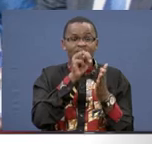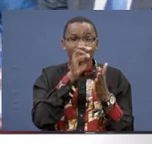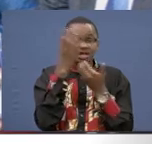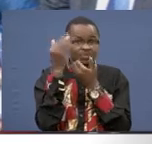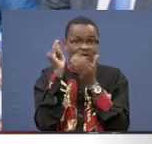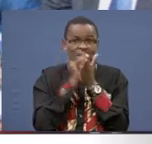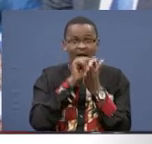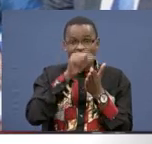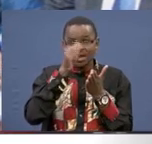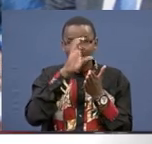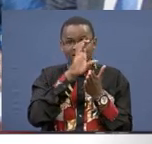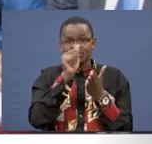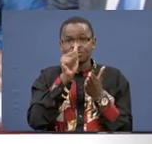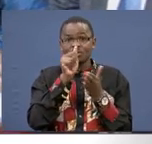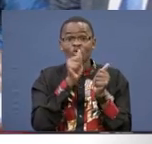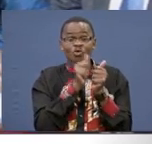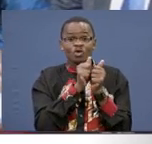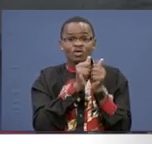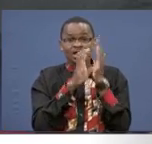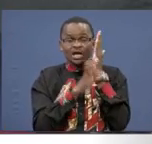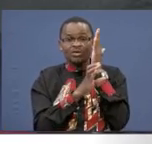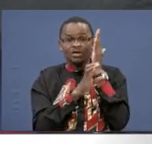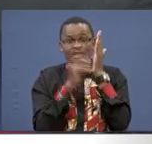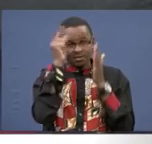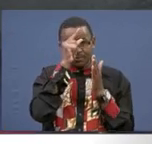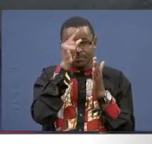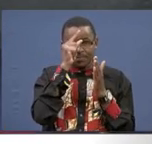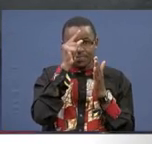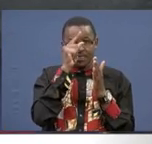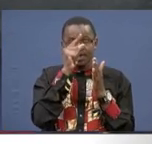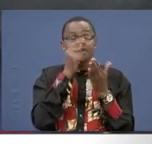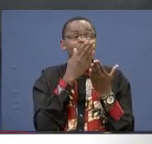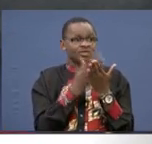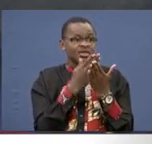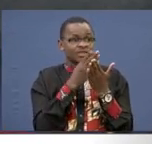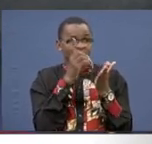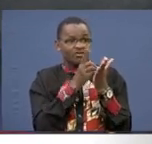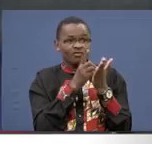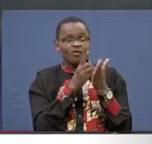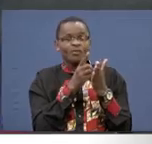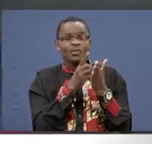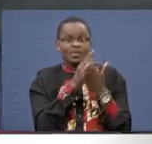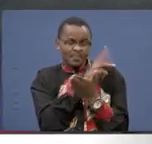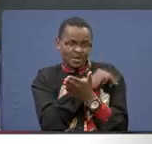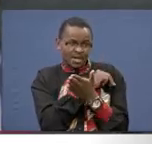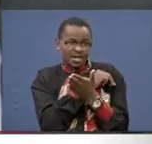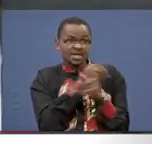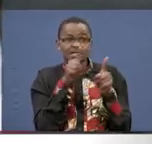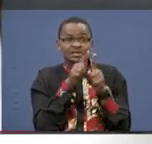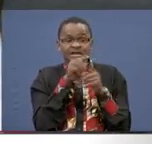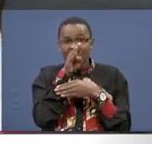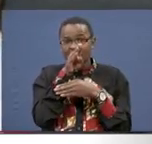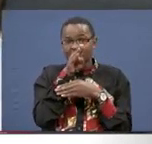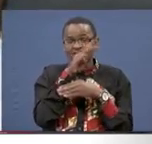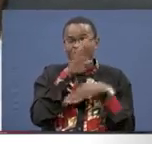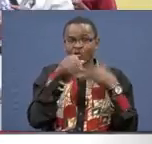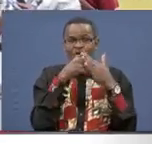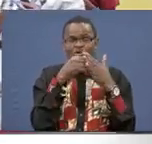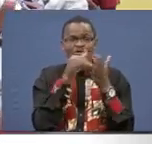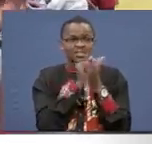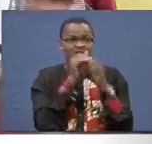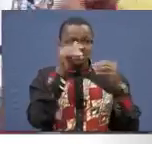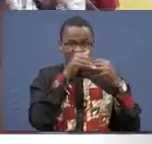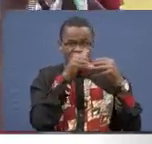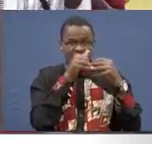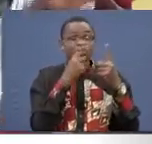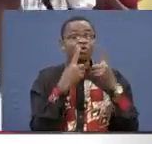sign another CBA with the county governments. Mailu thanked the doctors for being patient and urged them to always engage in